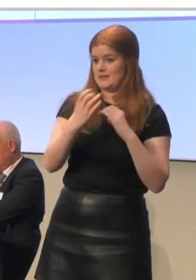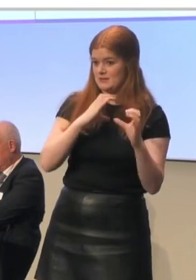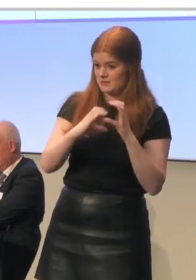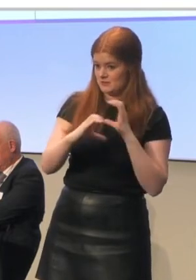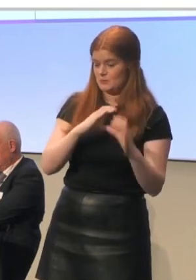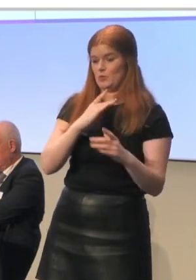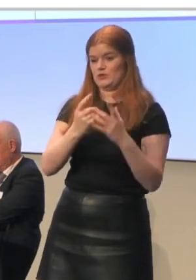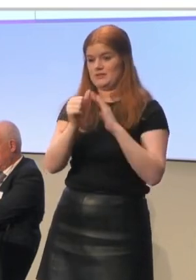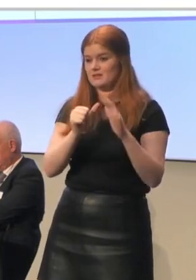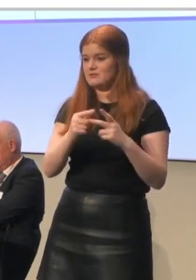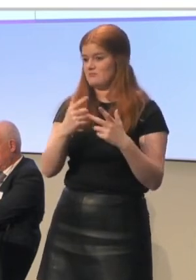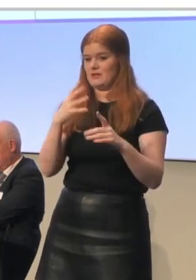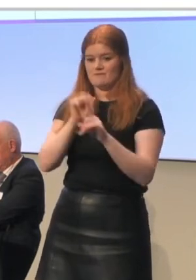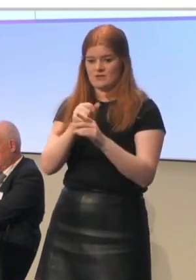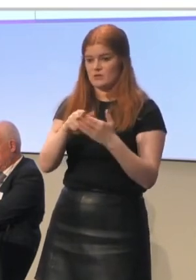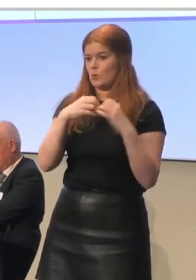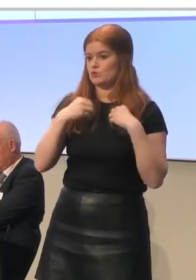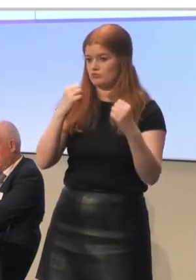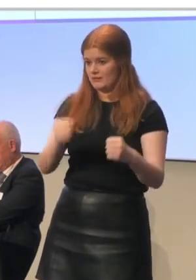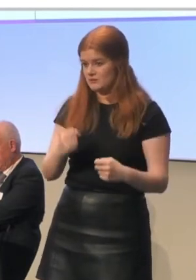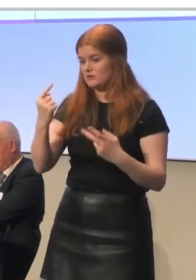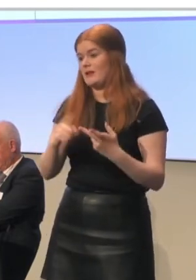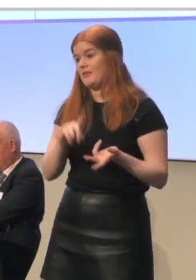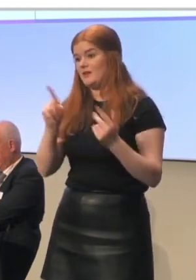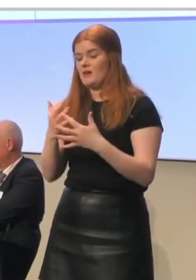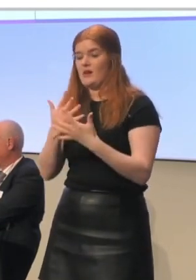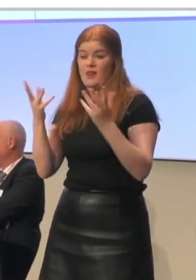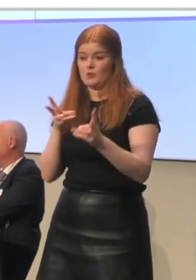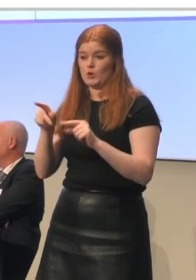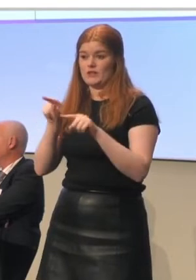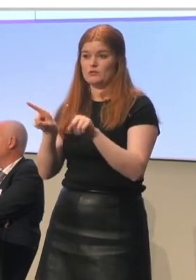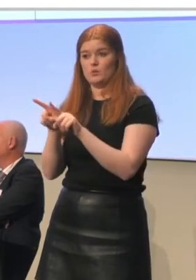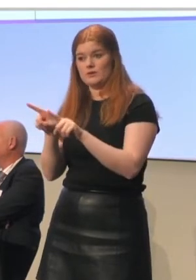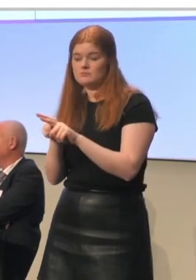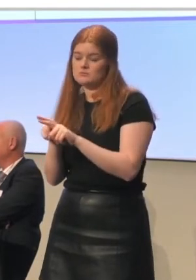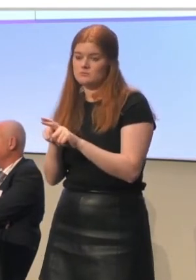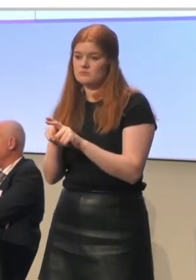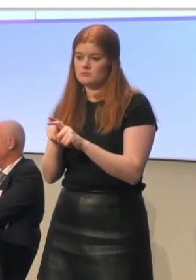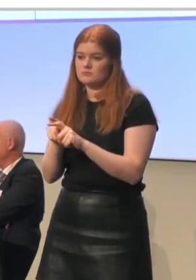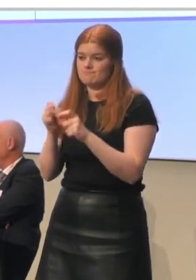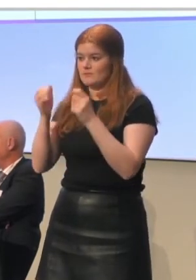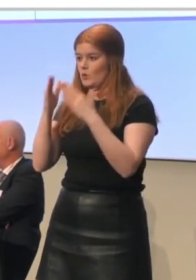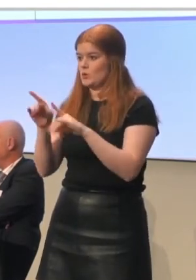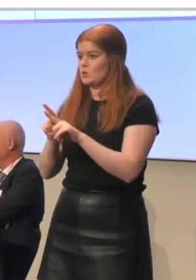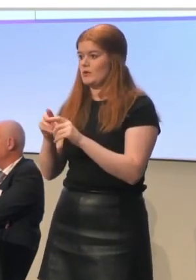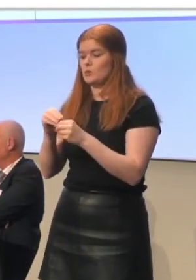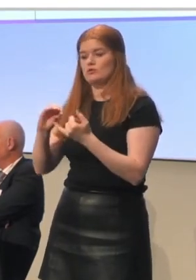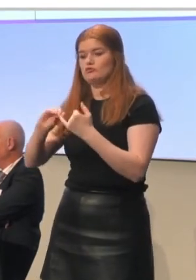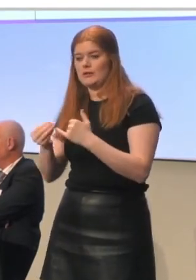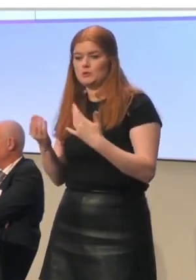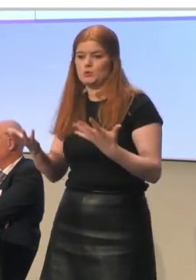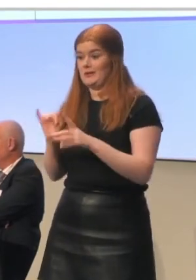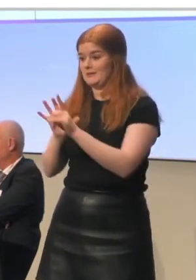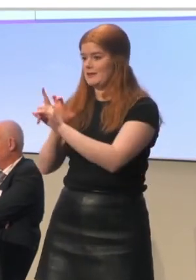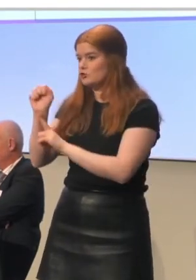skills, identifying their strengths. And a lot of the work here as well, the focus was also on trying to kind of catch